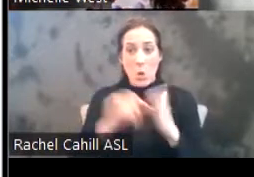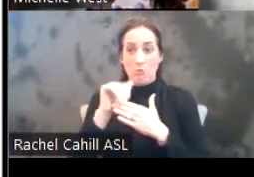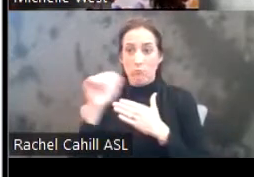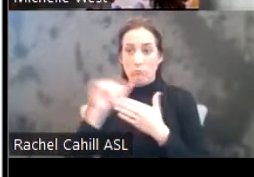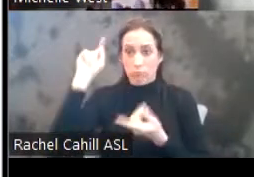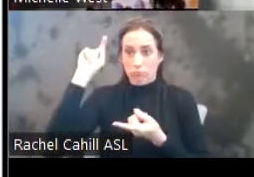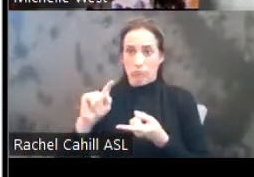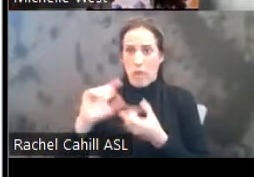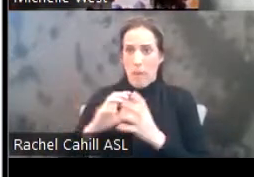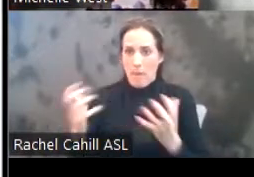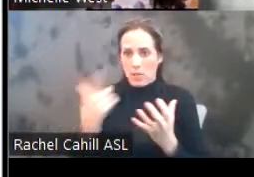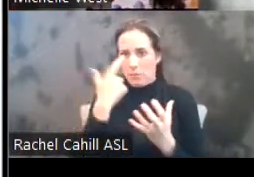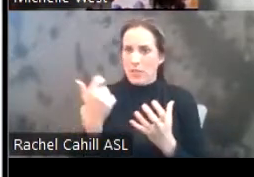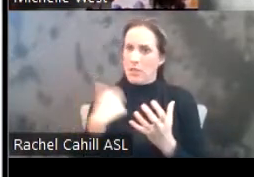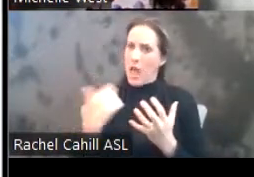looking for.